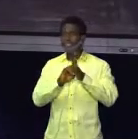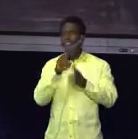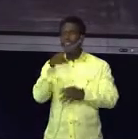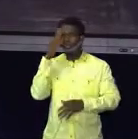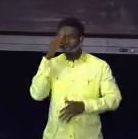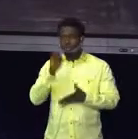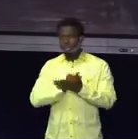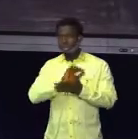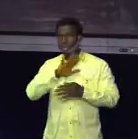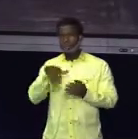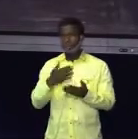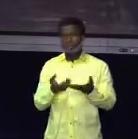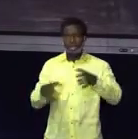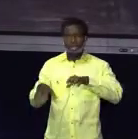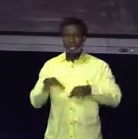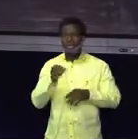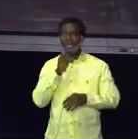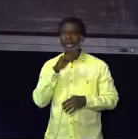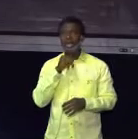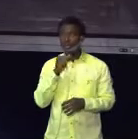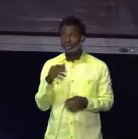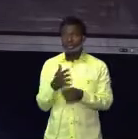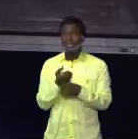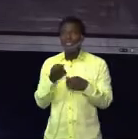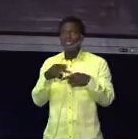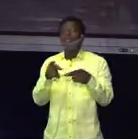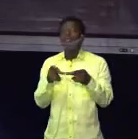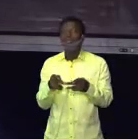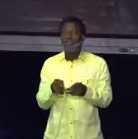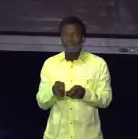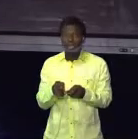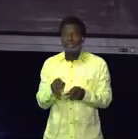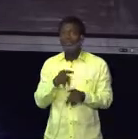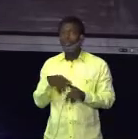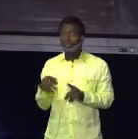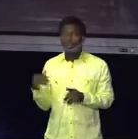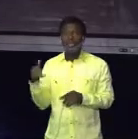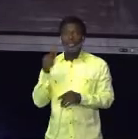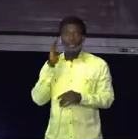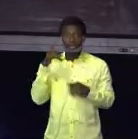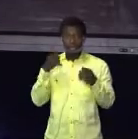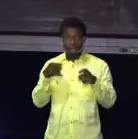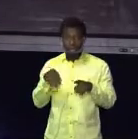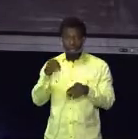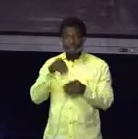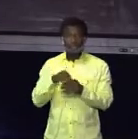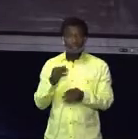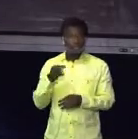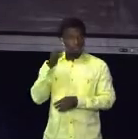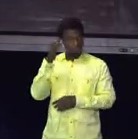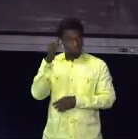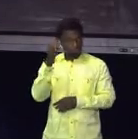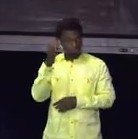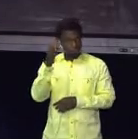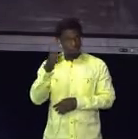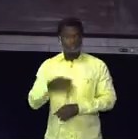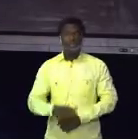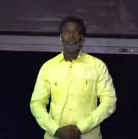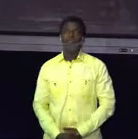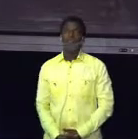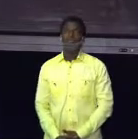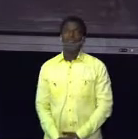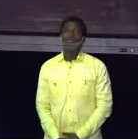know that all those actions are not taking place yet. They are things that will happen in the future.